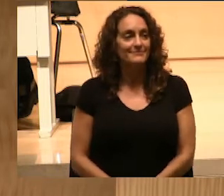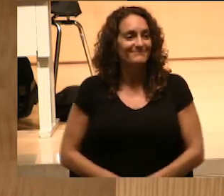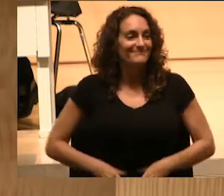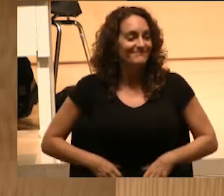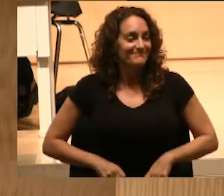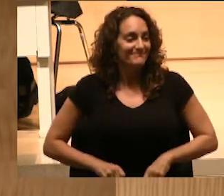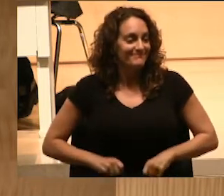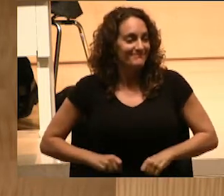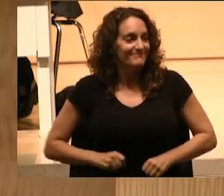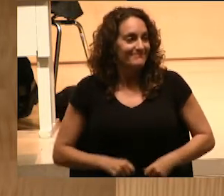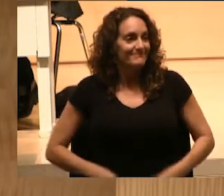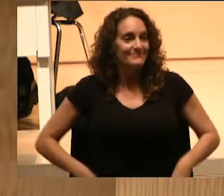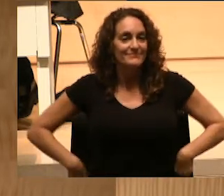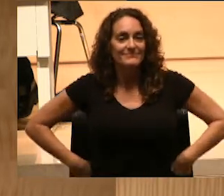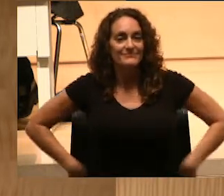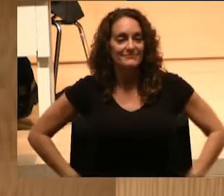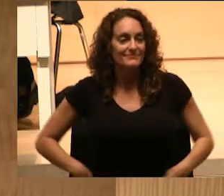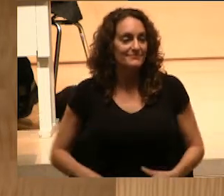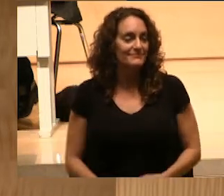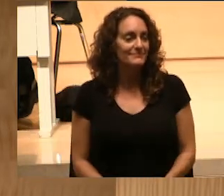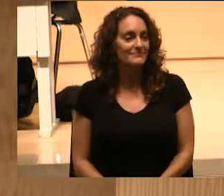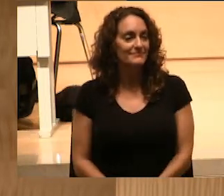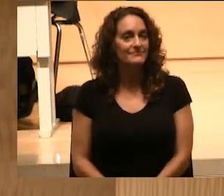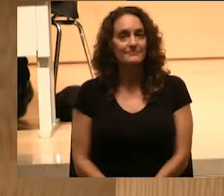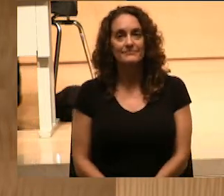Them, they can ask, otherwise keep moving.